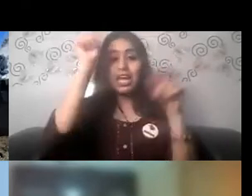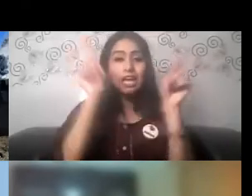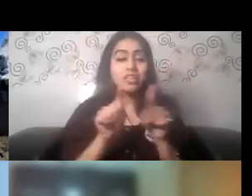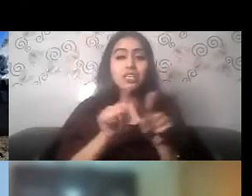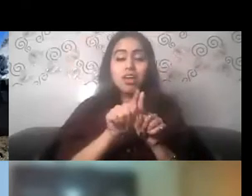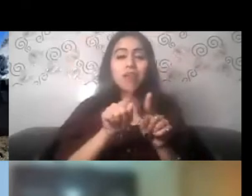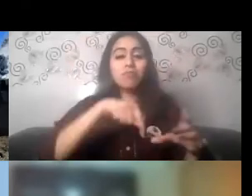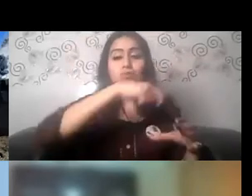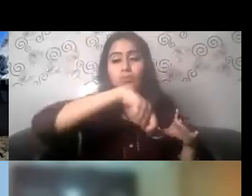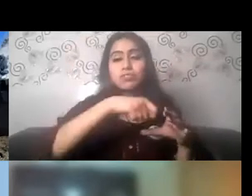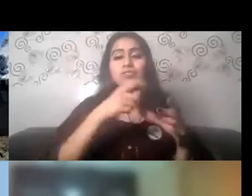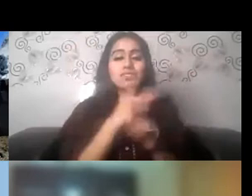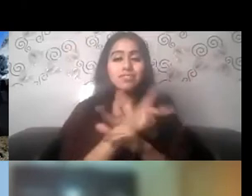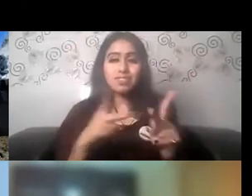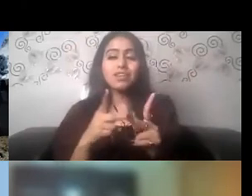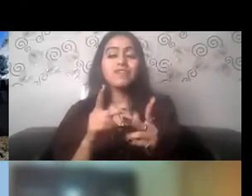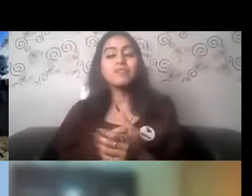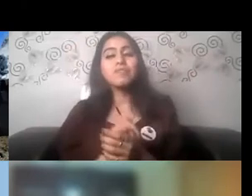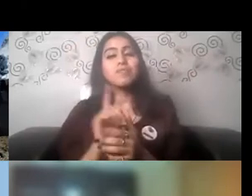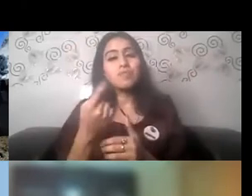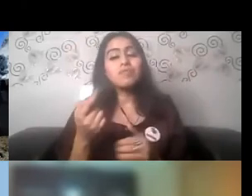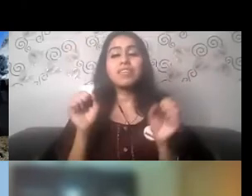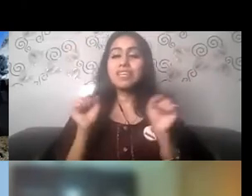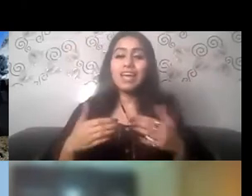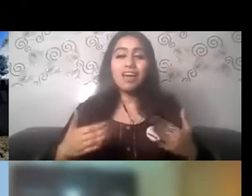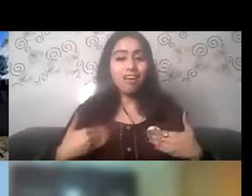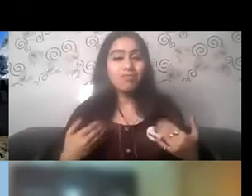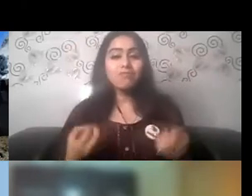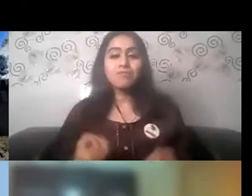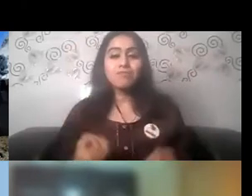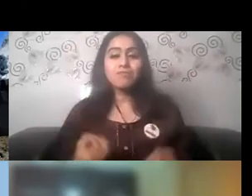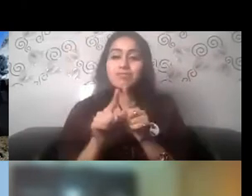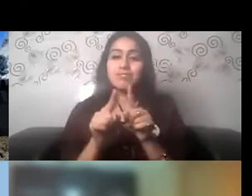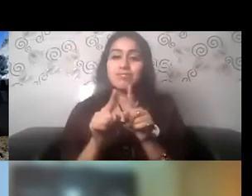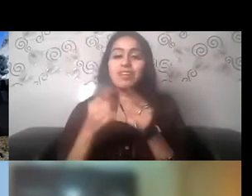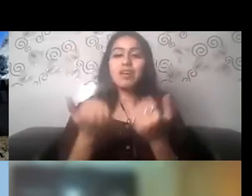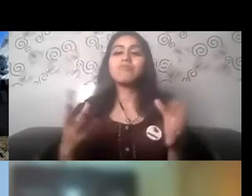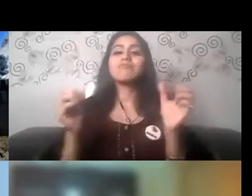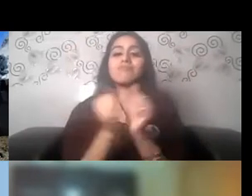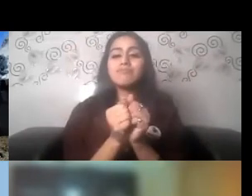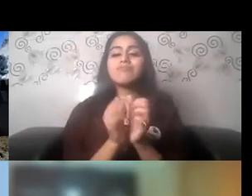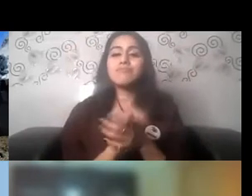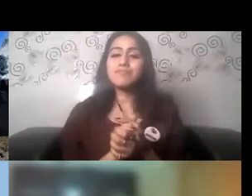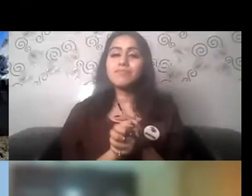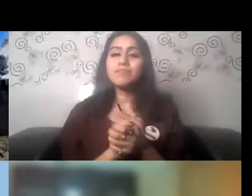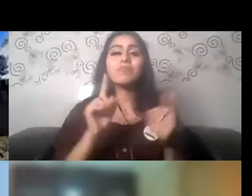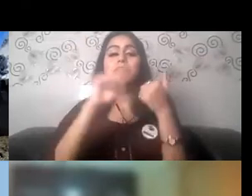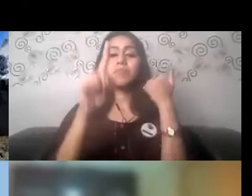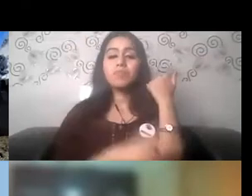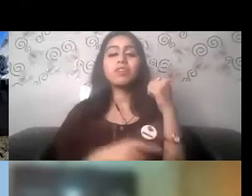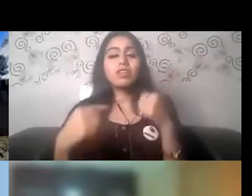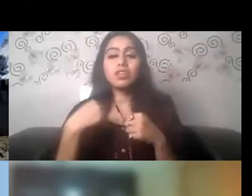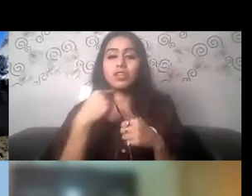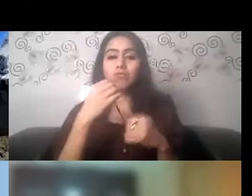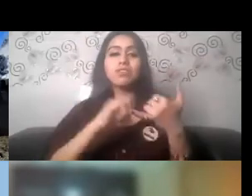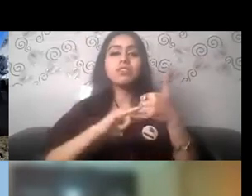friends. So welcome, Mrs. Kapoor. We are really happy that you decided to join us. And last, we have Mr.